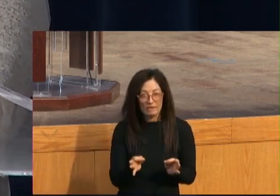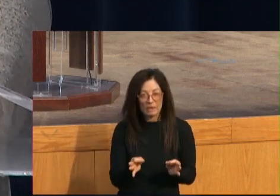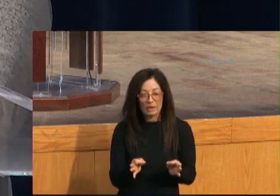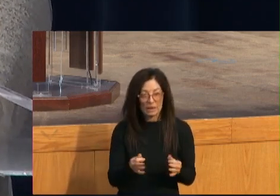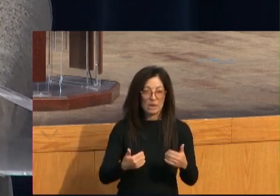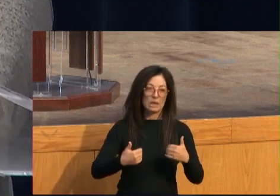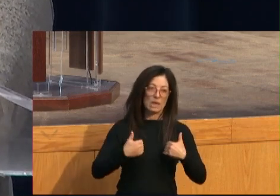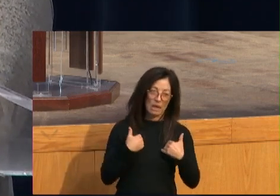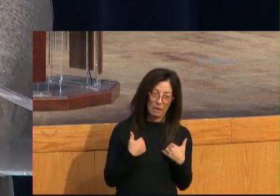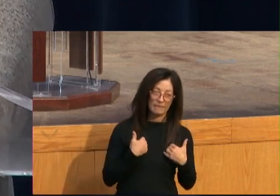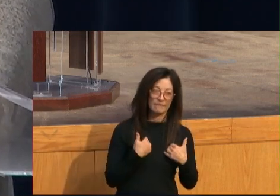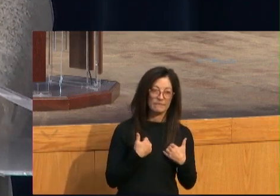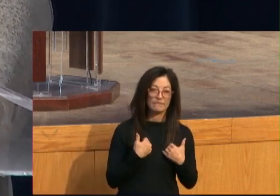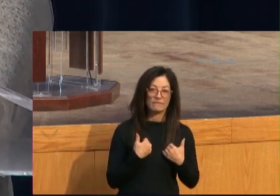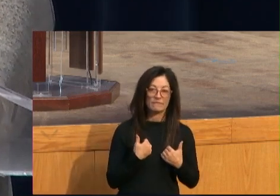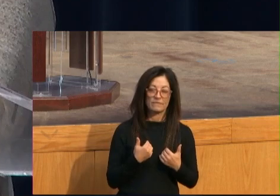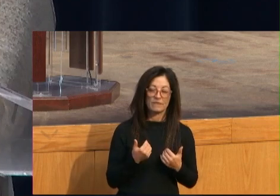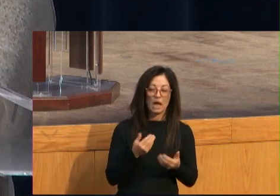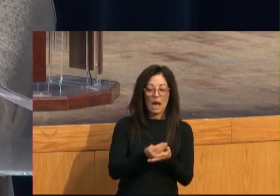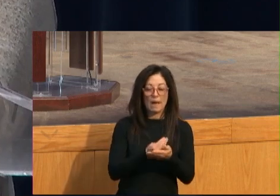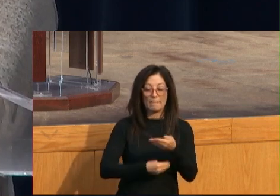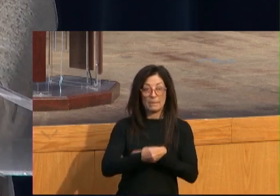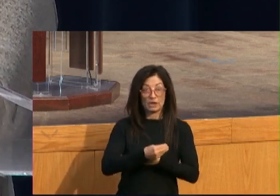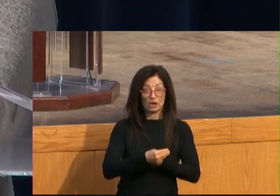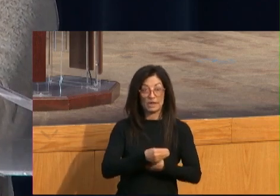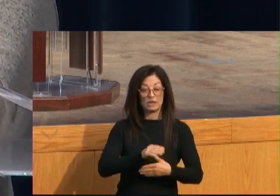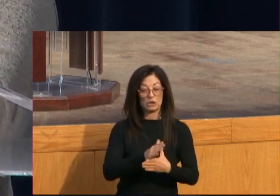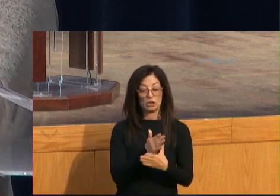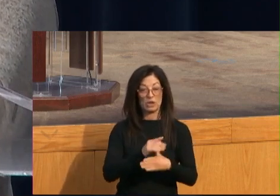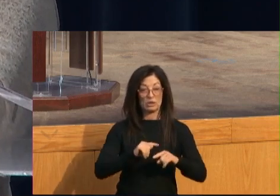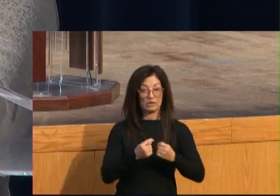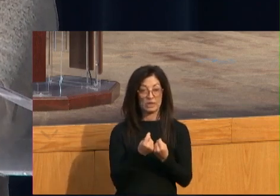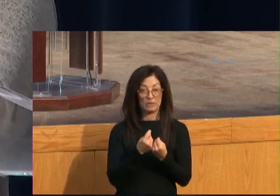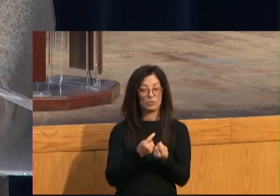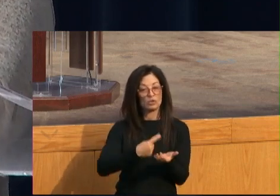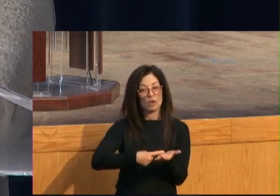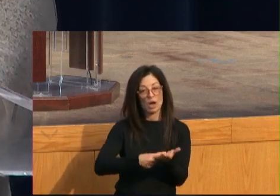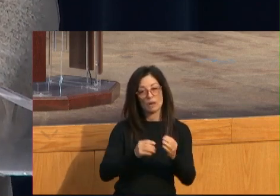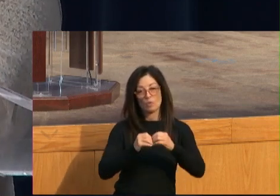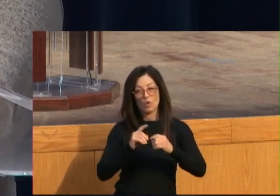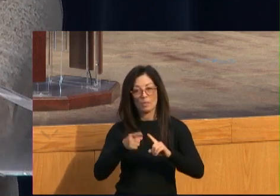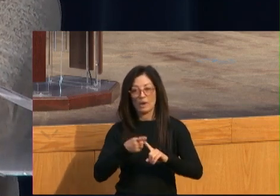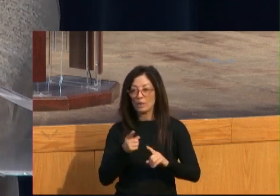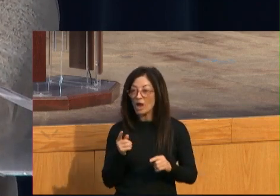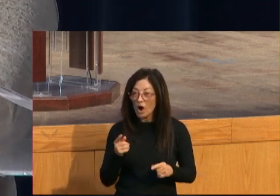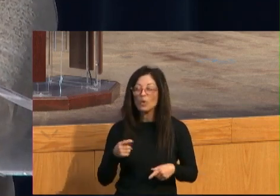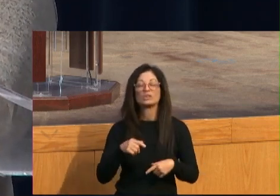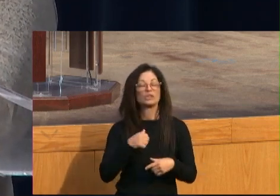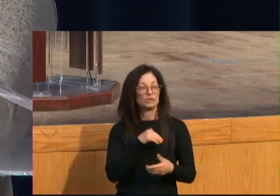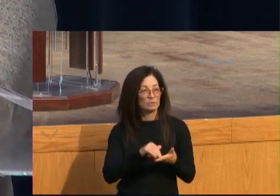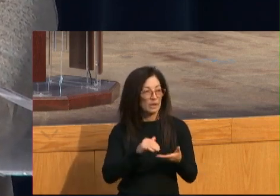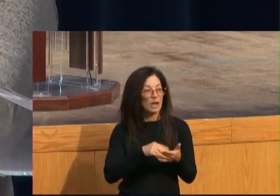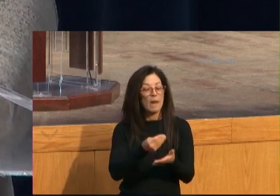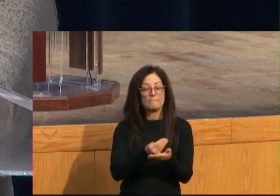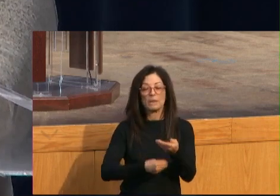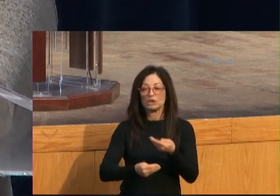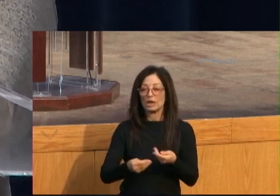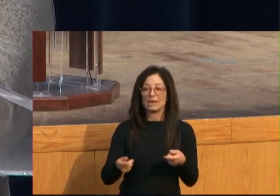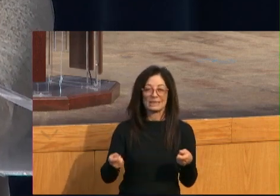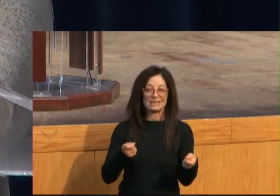having, the budget steering team will be educated on our new budget model if the board approves it. The budget steering team will be